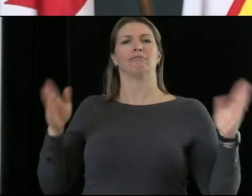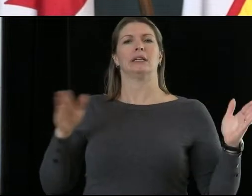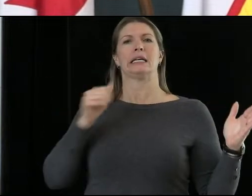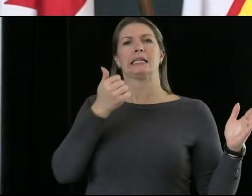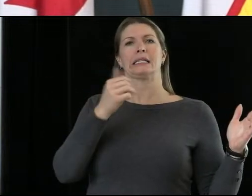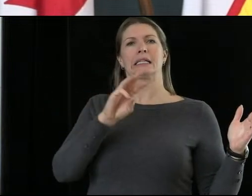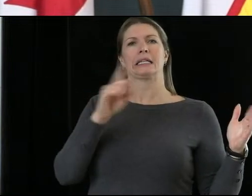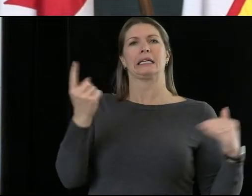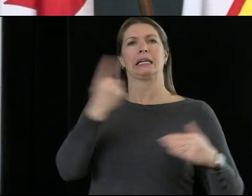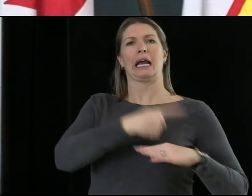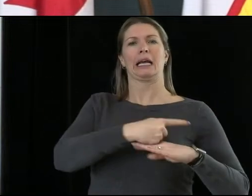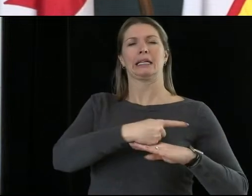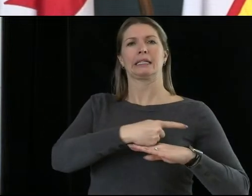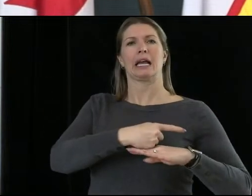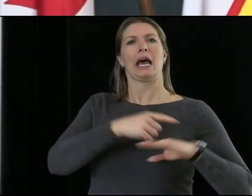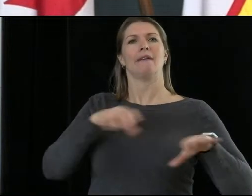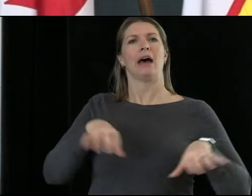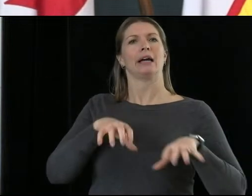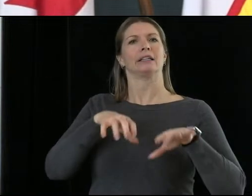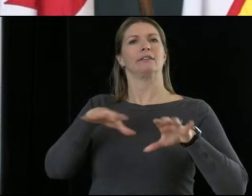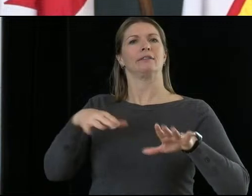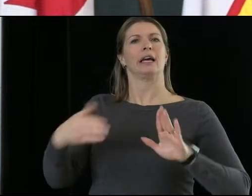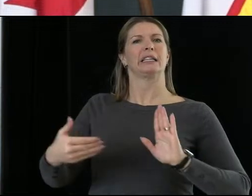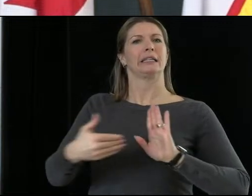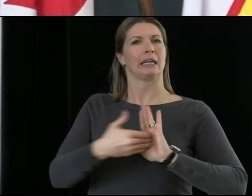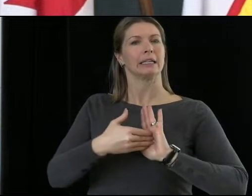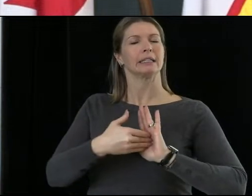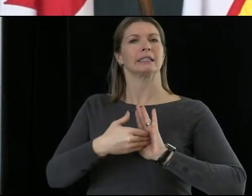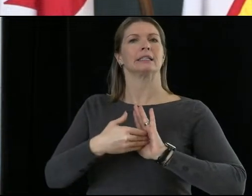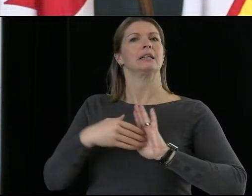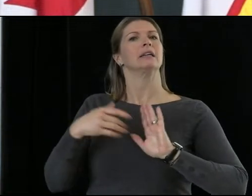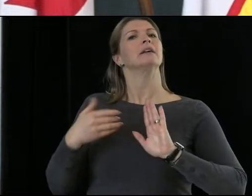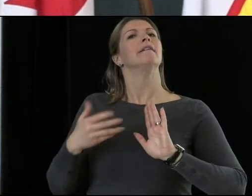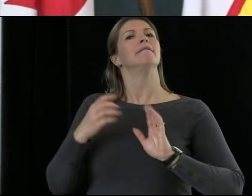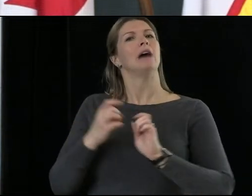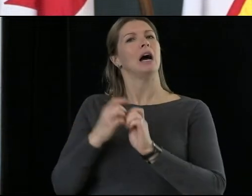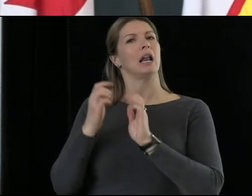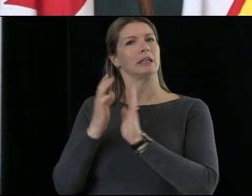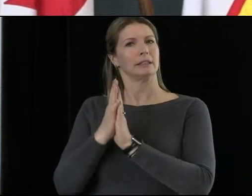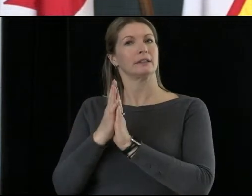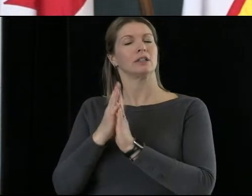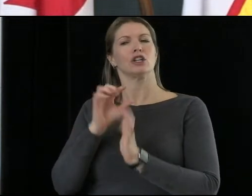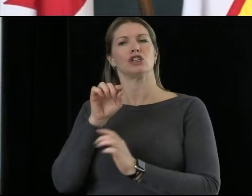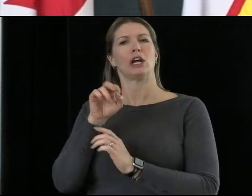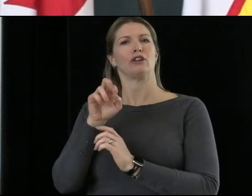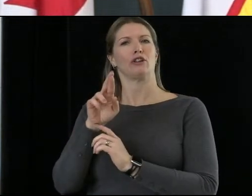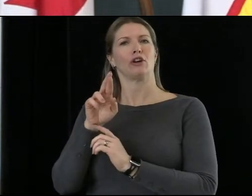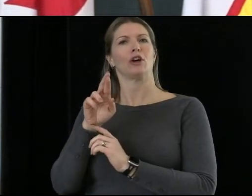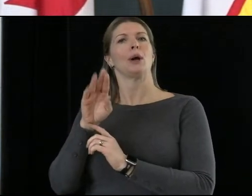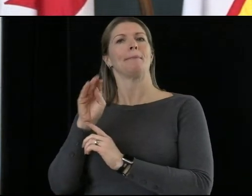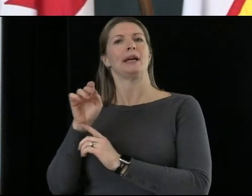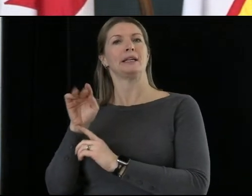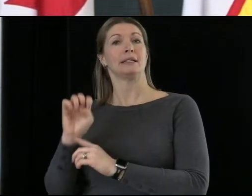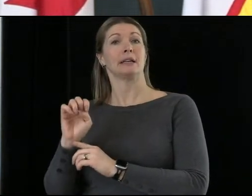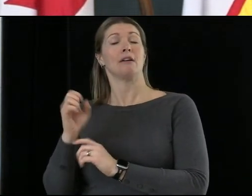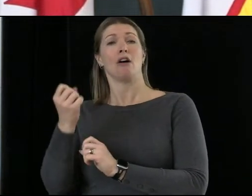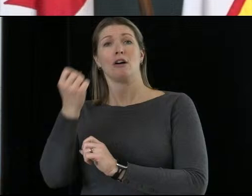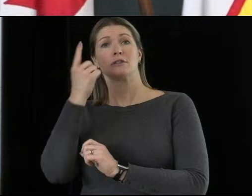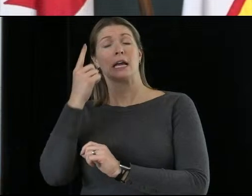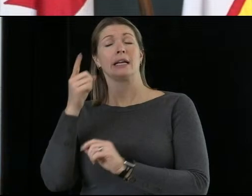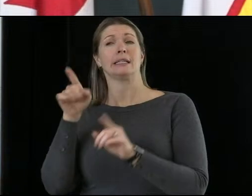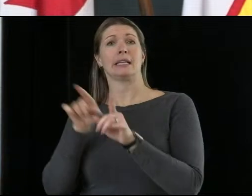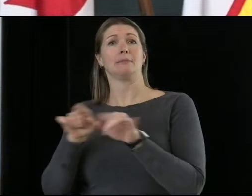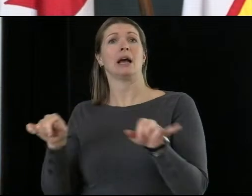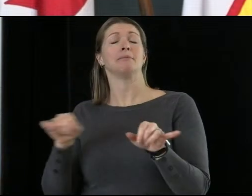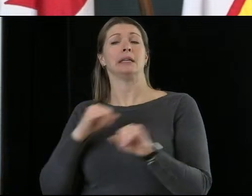gender-based violence. And whereas the 16 days of activism against gender-based violence is an international campaign